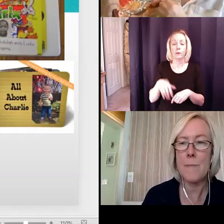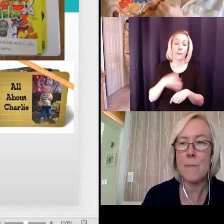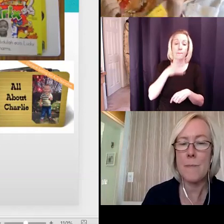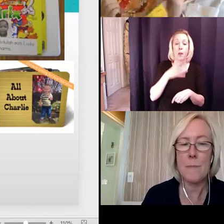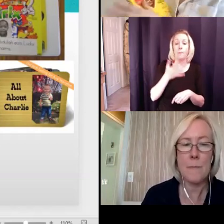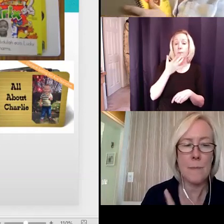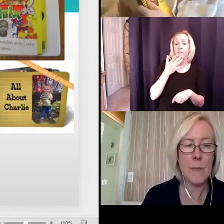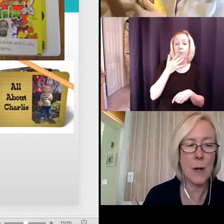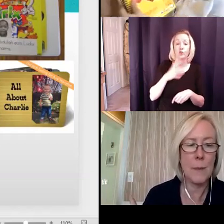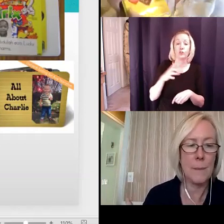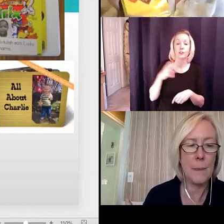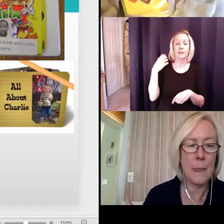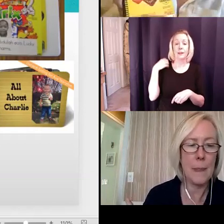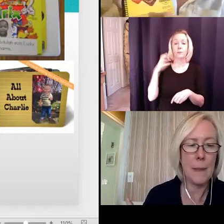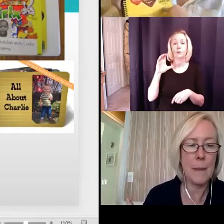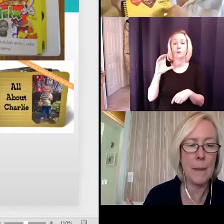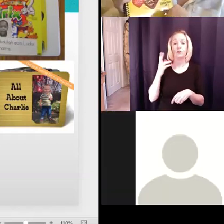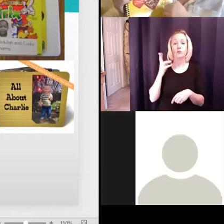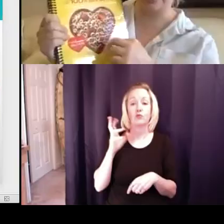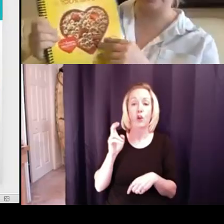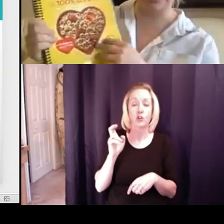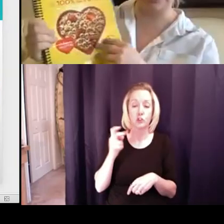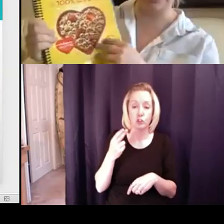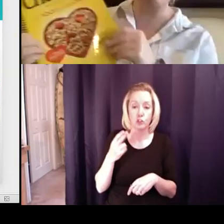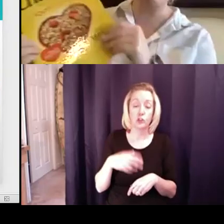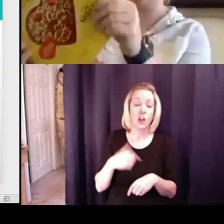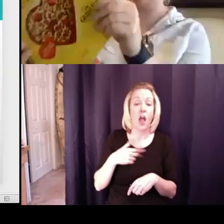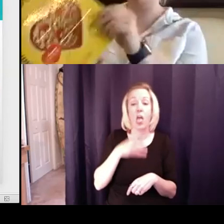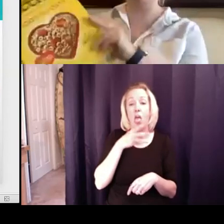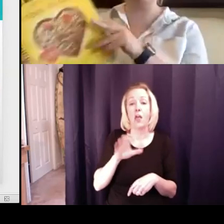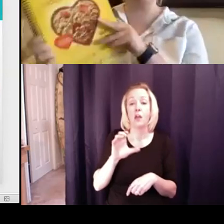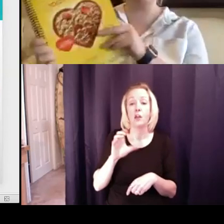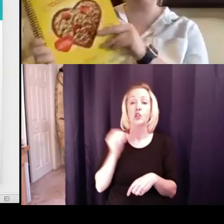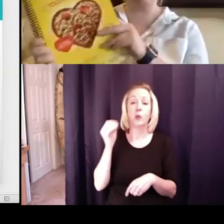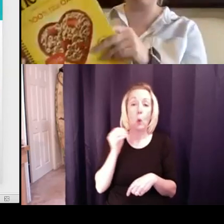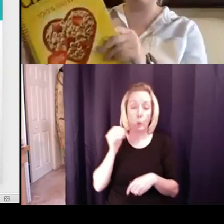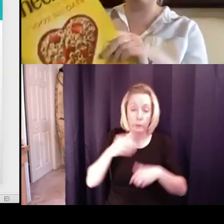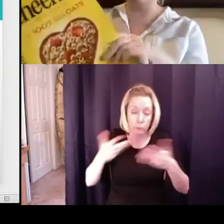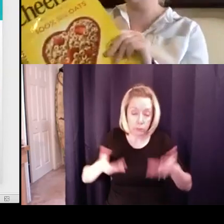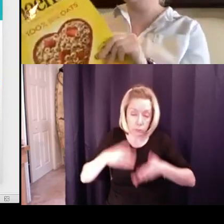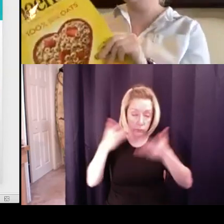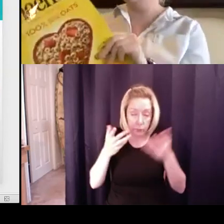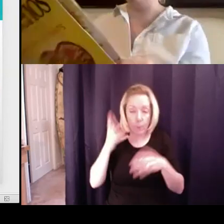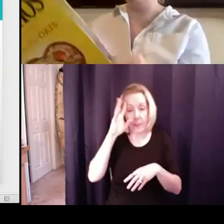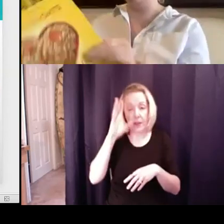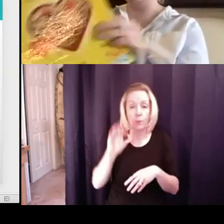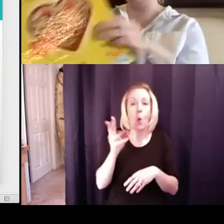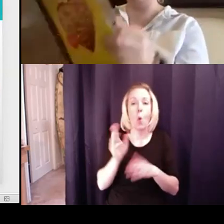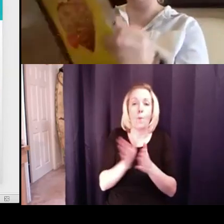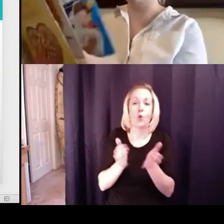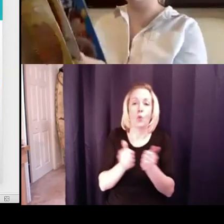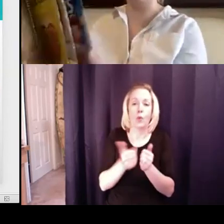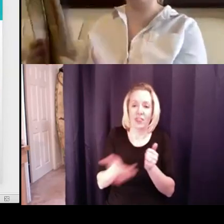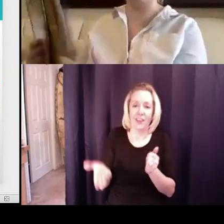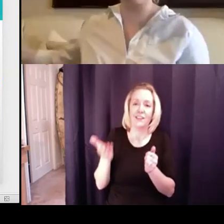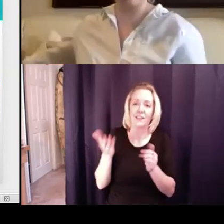Captain Crunch. I don't like Cheerios. However you want to do it, but you can kind of make your own book, again, with